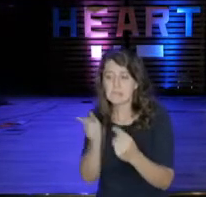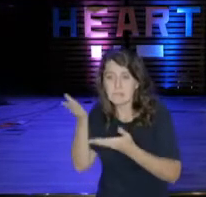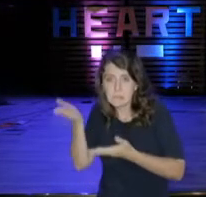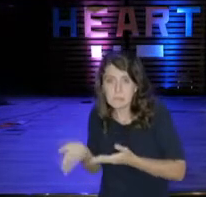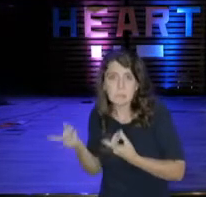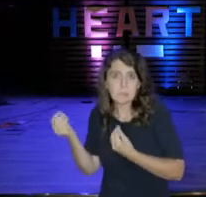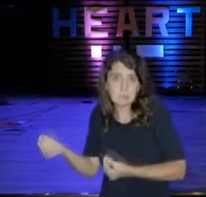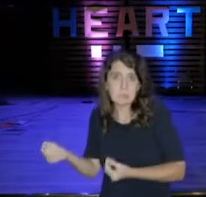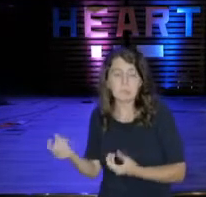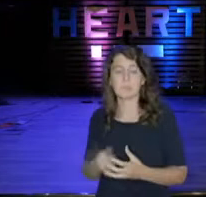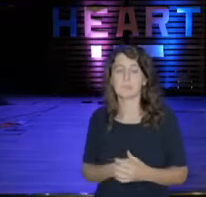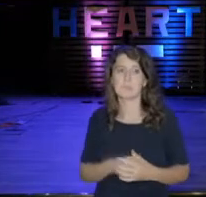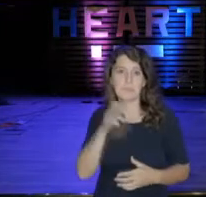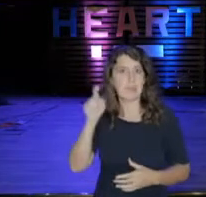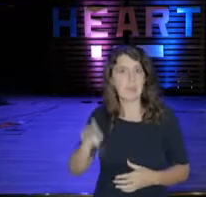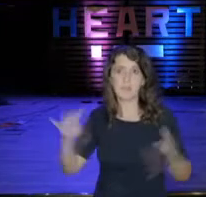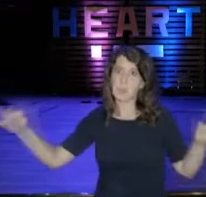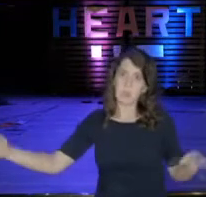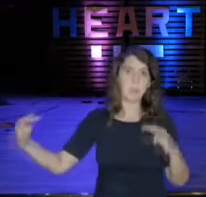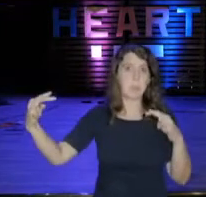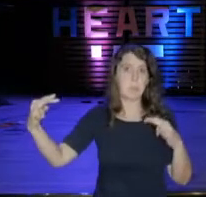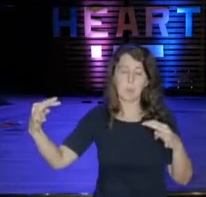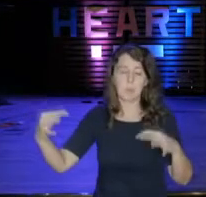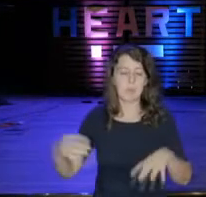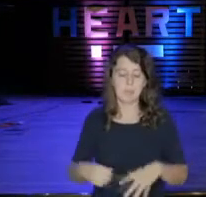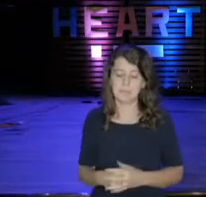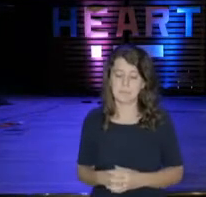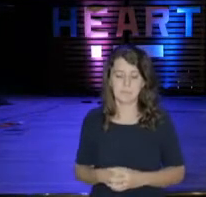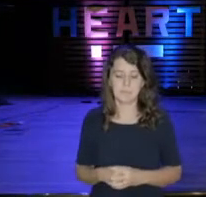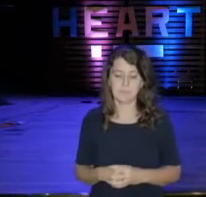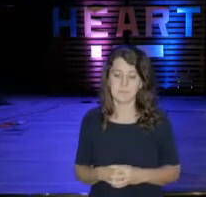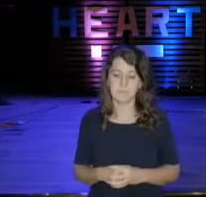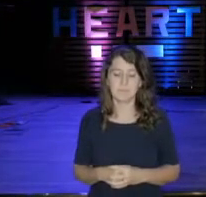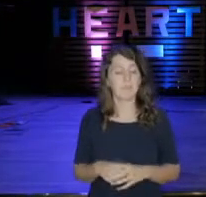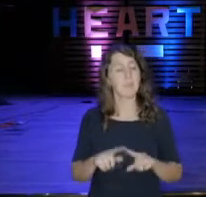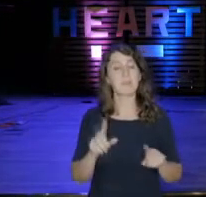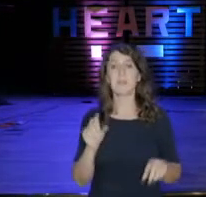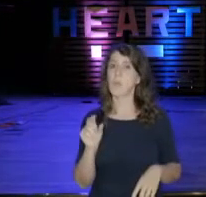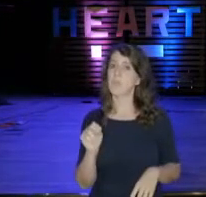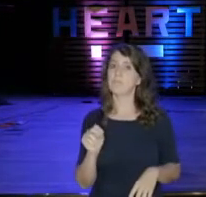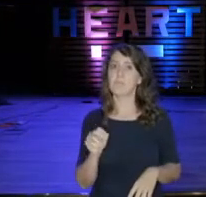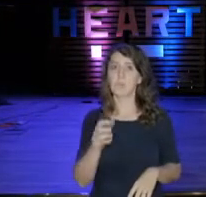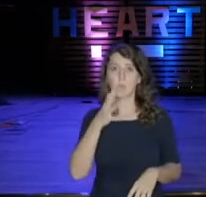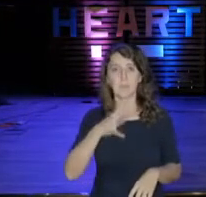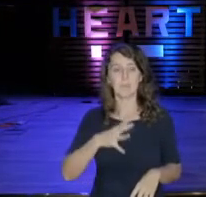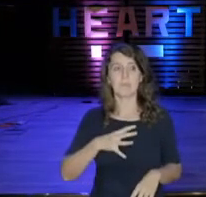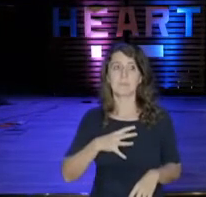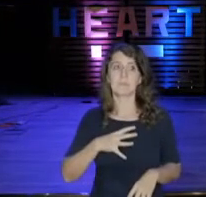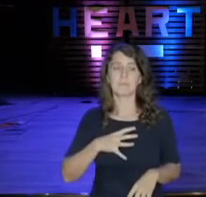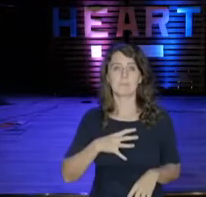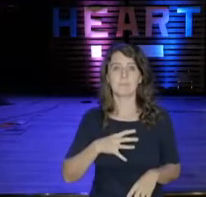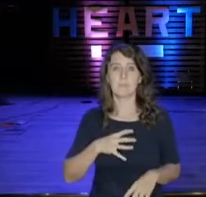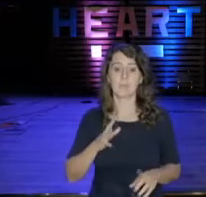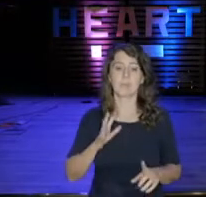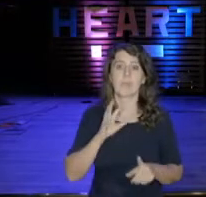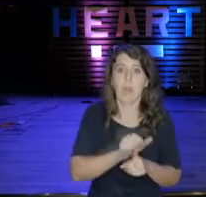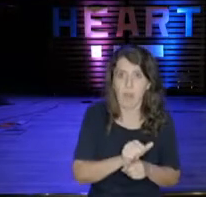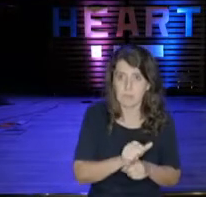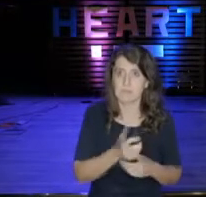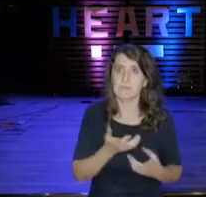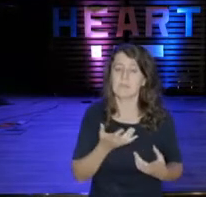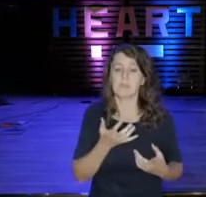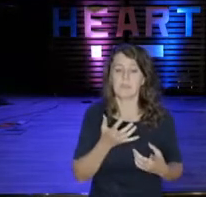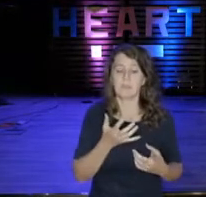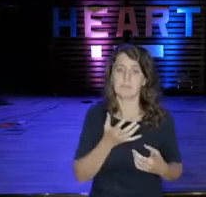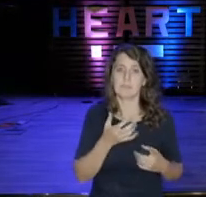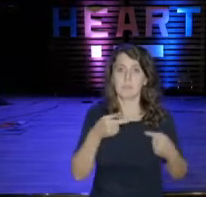They didn't need to make a big scene about it. But no, they put this woman that was caught in